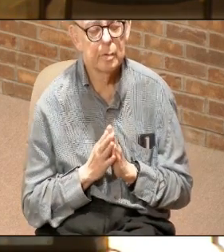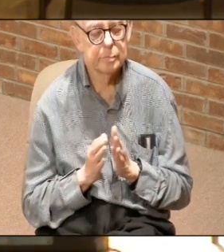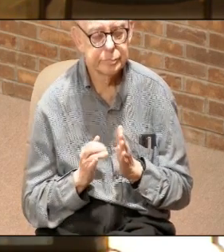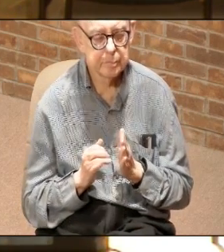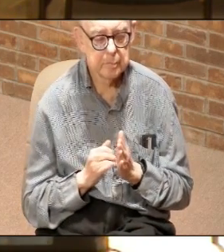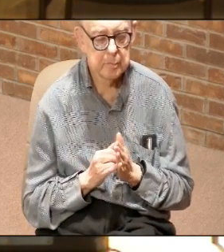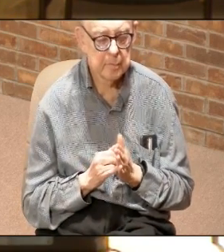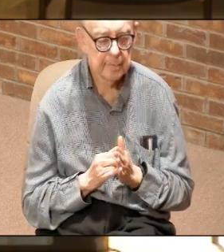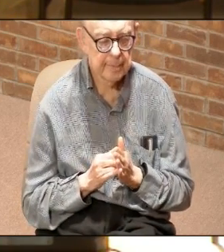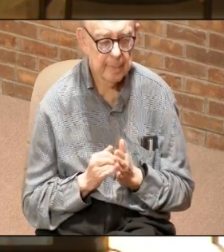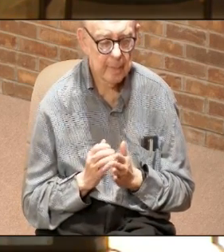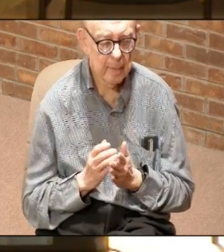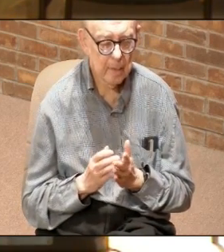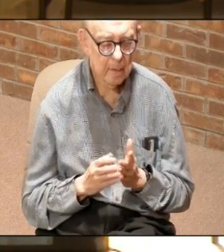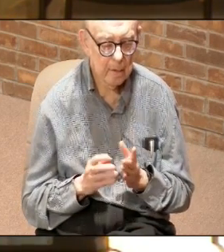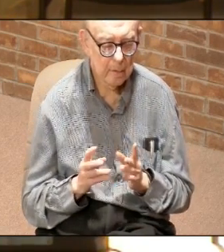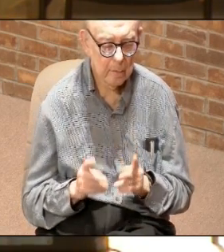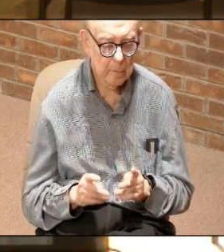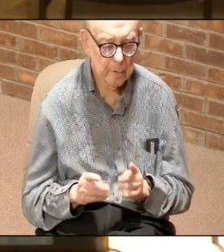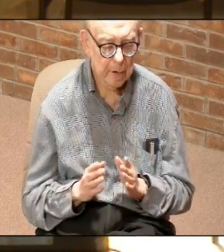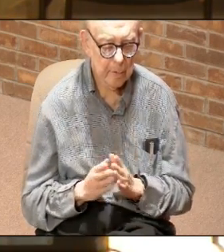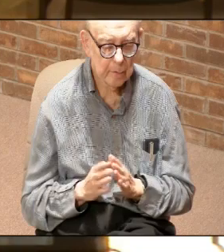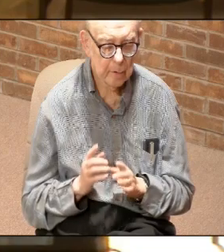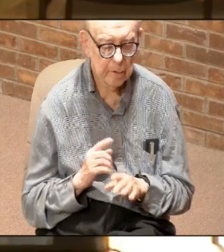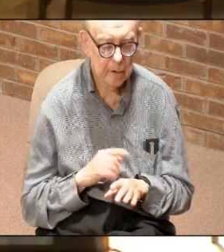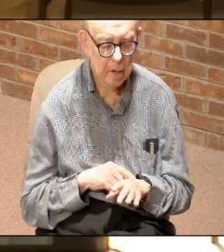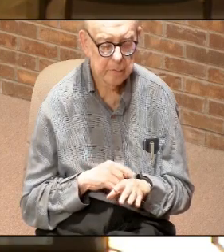that someone prayed one time, and